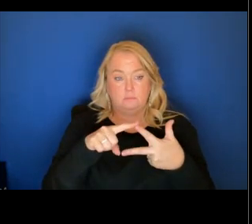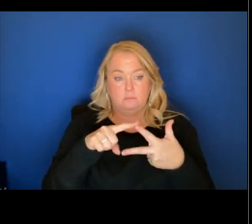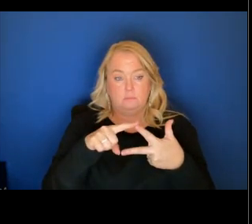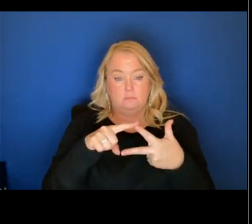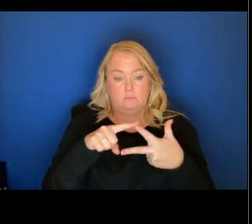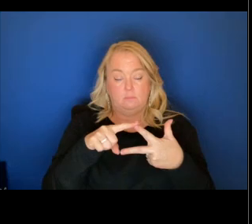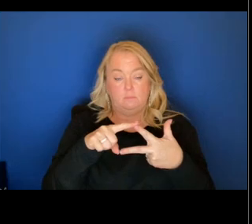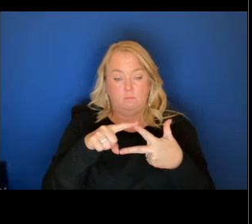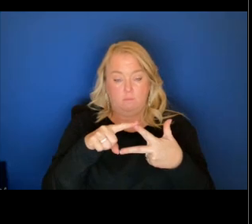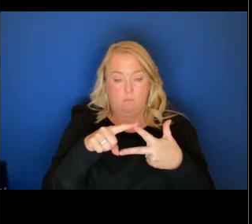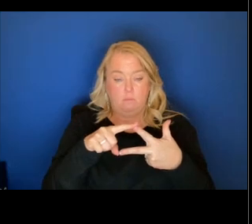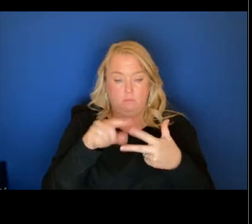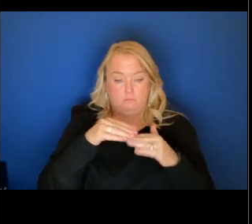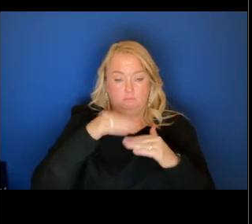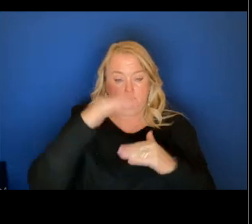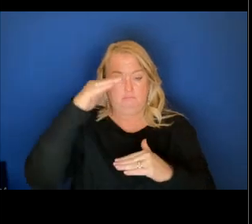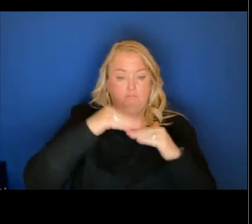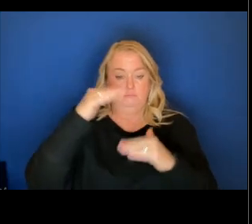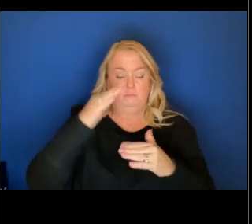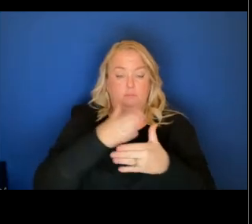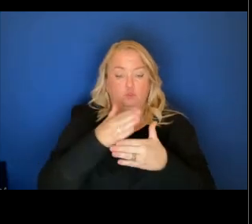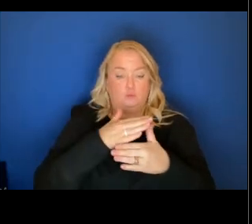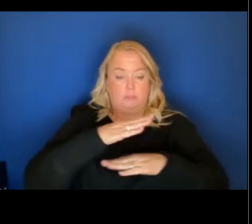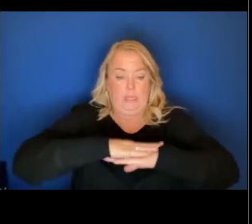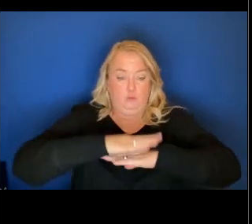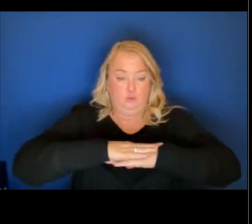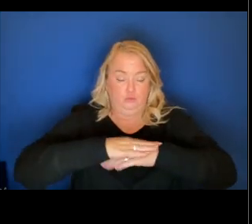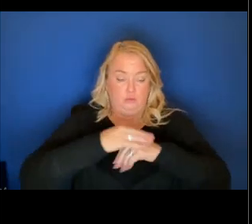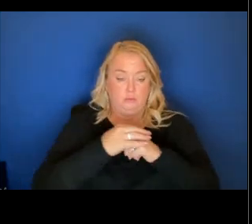2, clearances between counters.